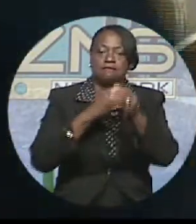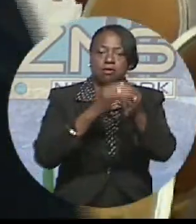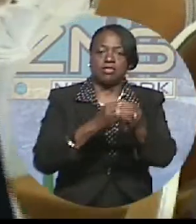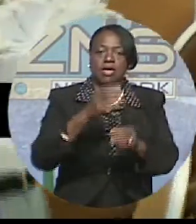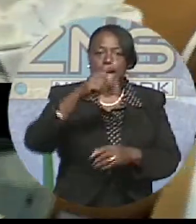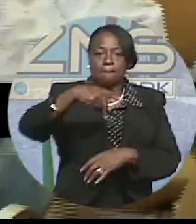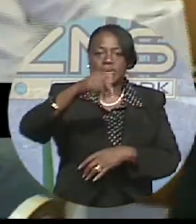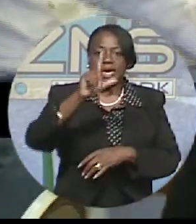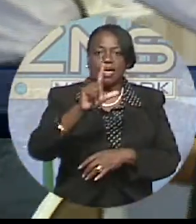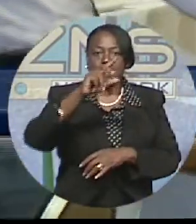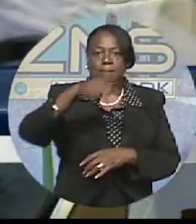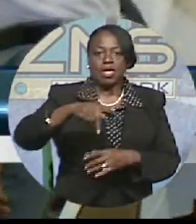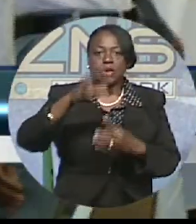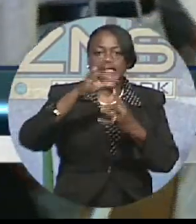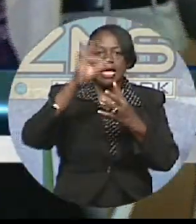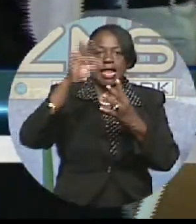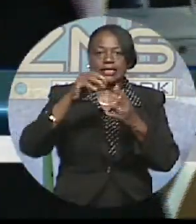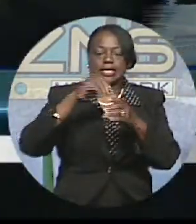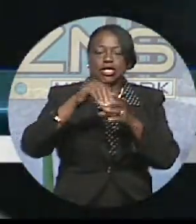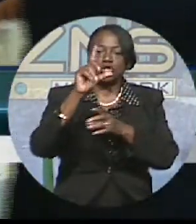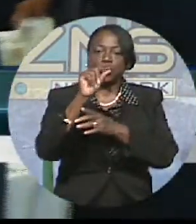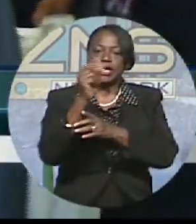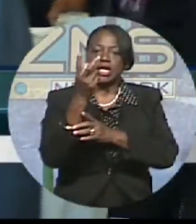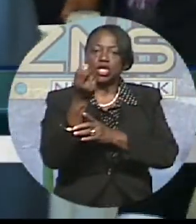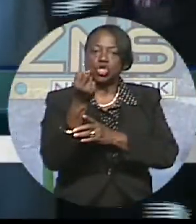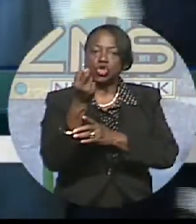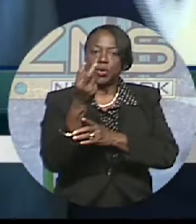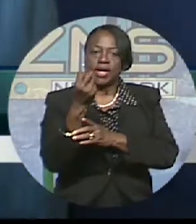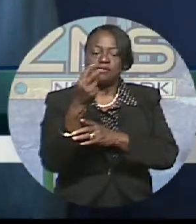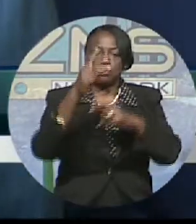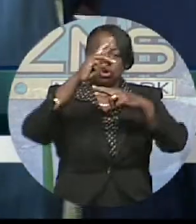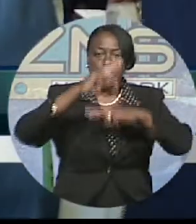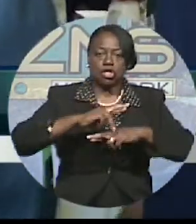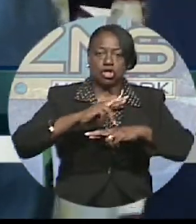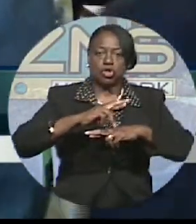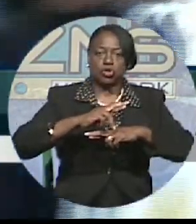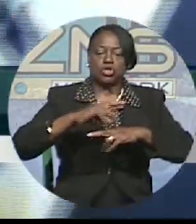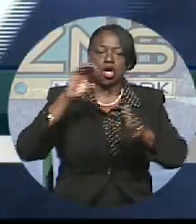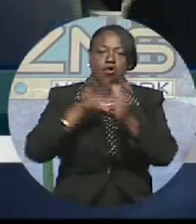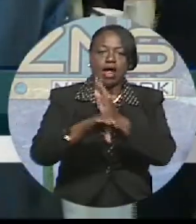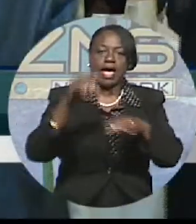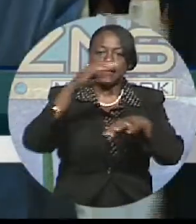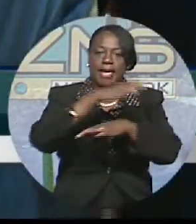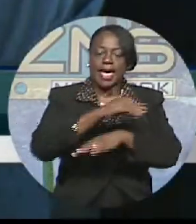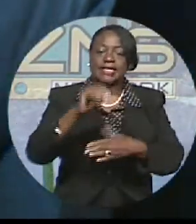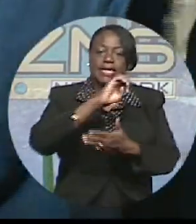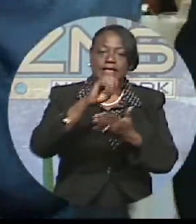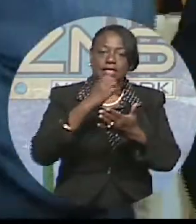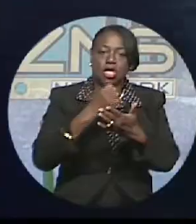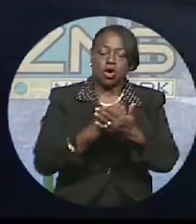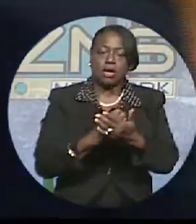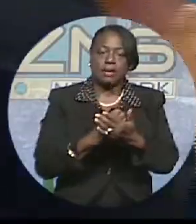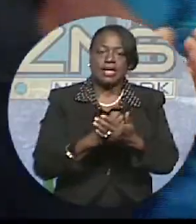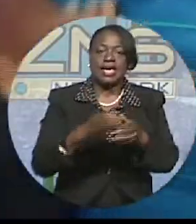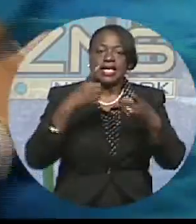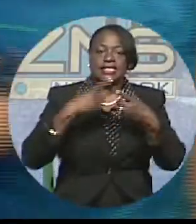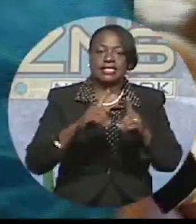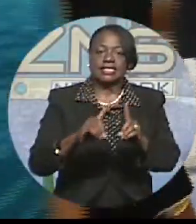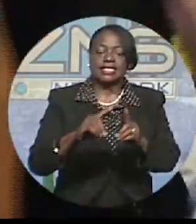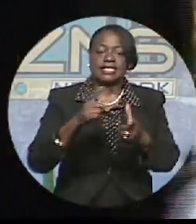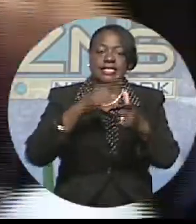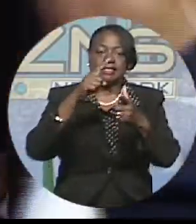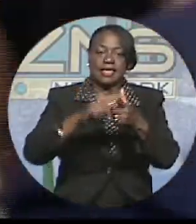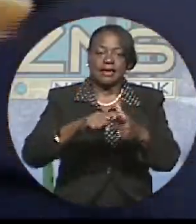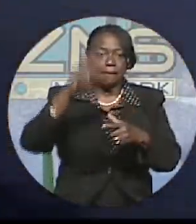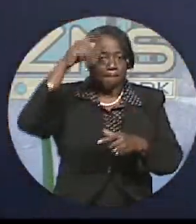Progressive Liberal Party was elected back in 2012 on the platforms of reducing crime and the economy. Since then, Prime Minister Right Honorable Perry Christie says they've